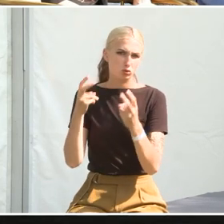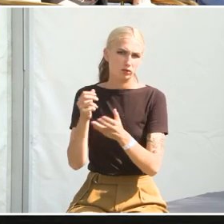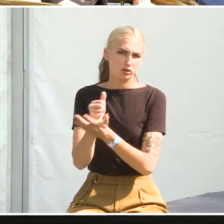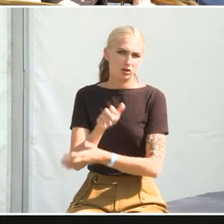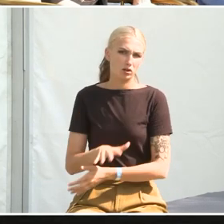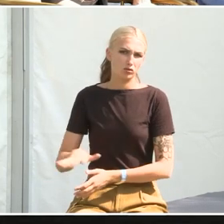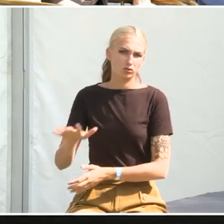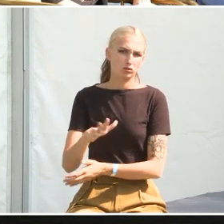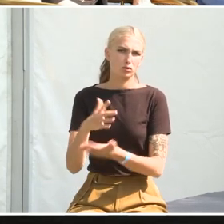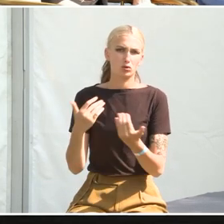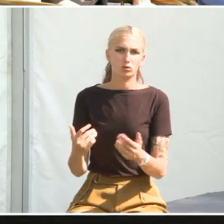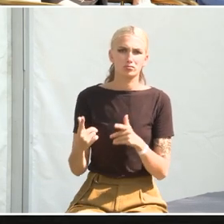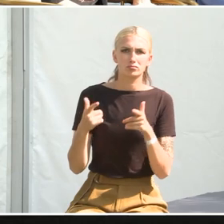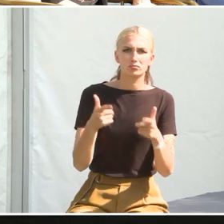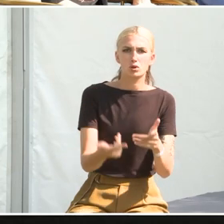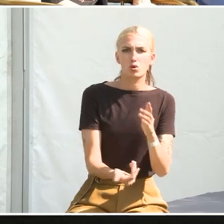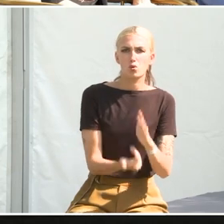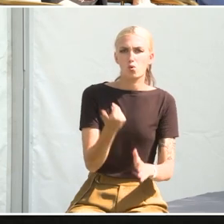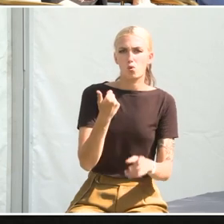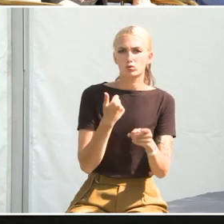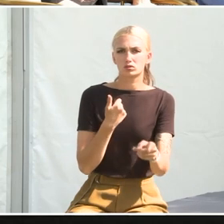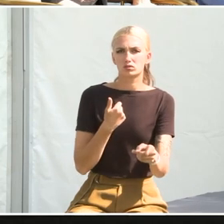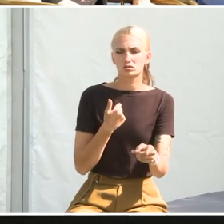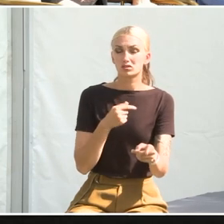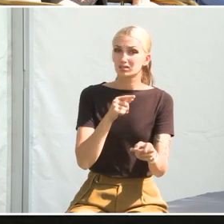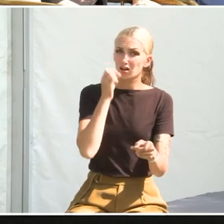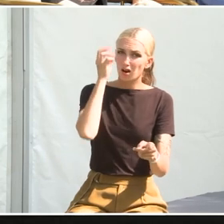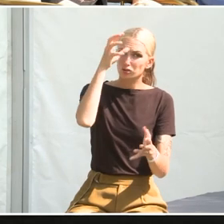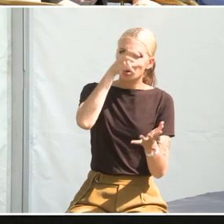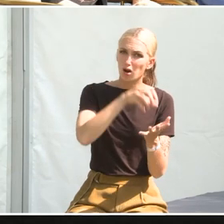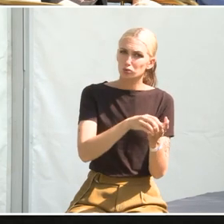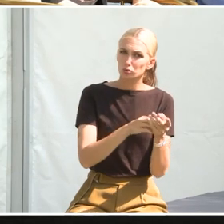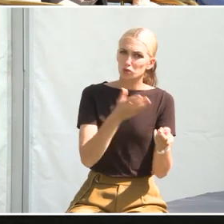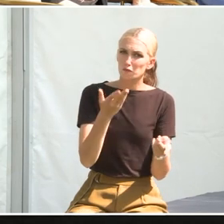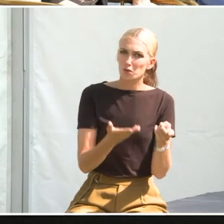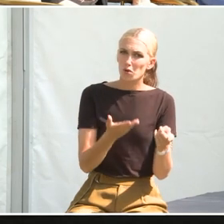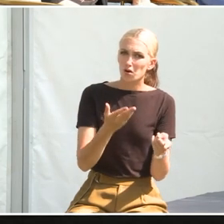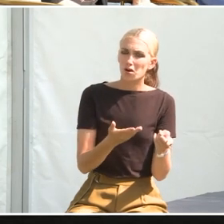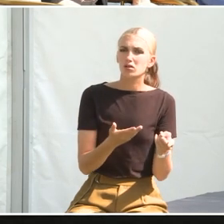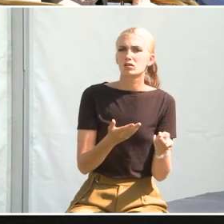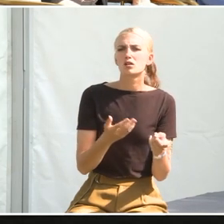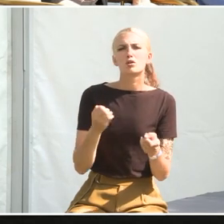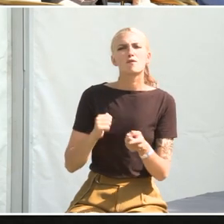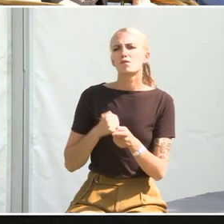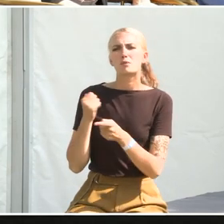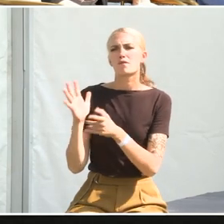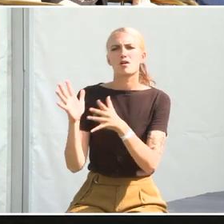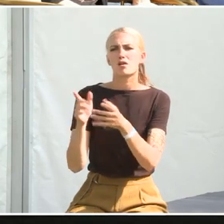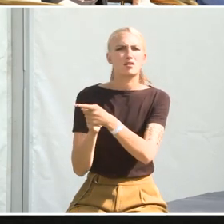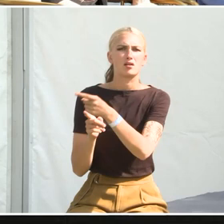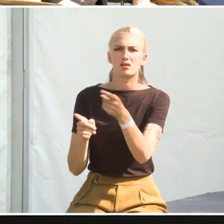environment. Would this be something that, as an education institution, that you could set up? Companies are really good at doing